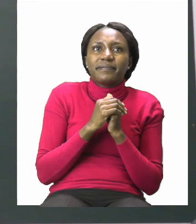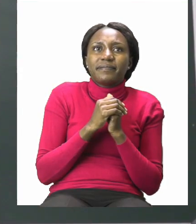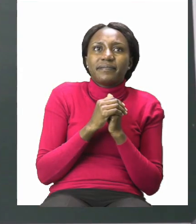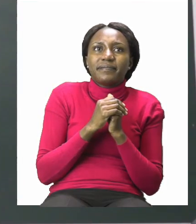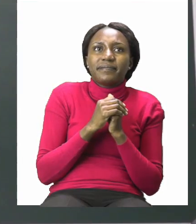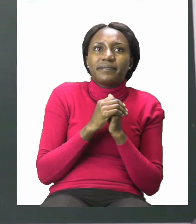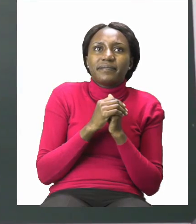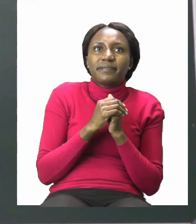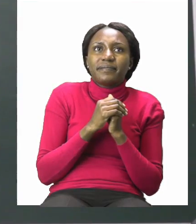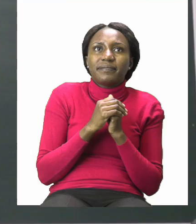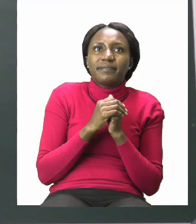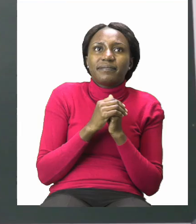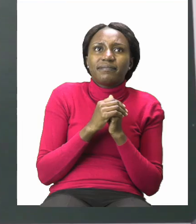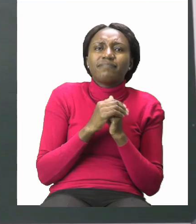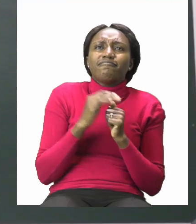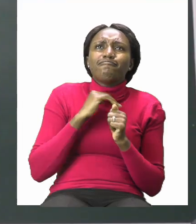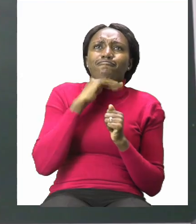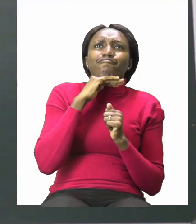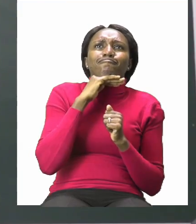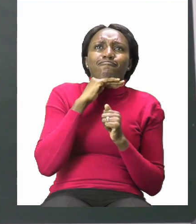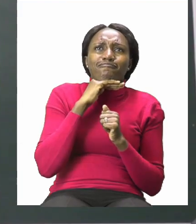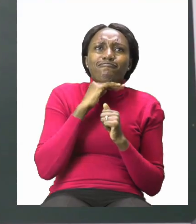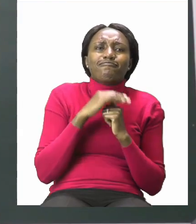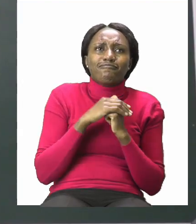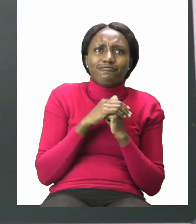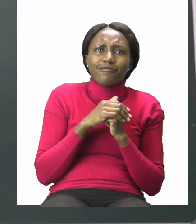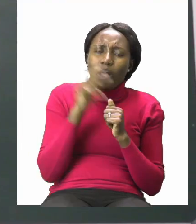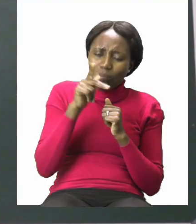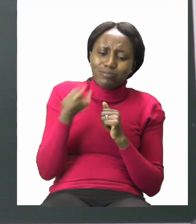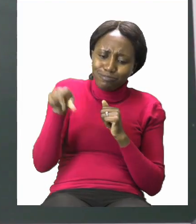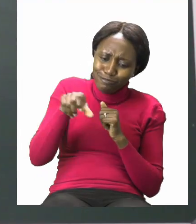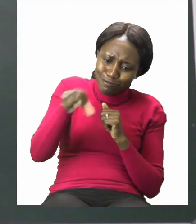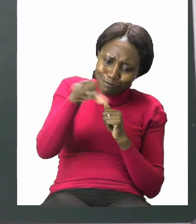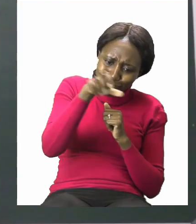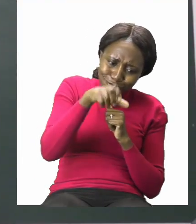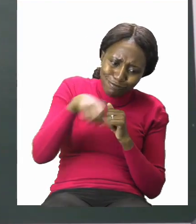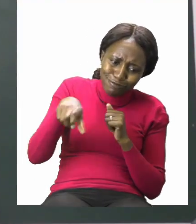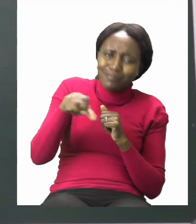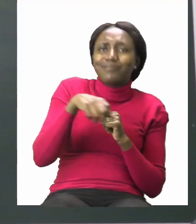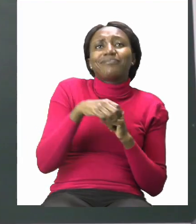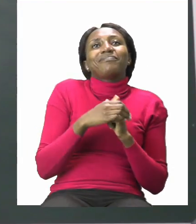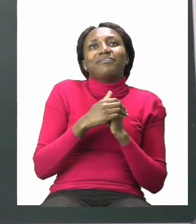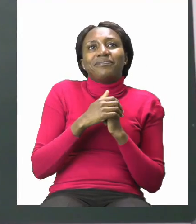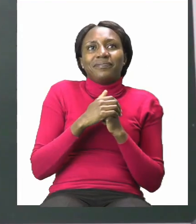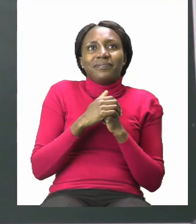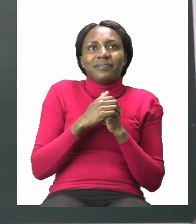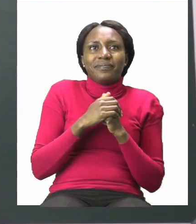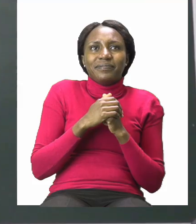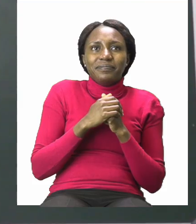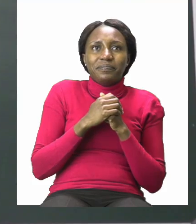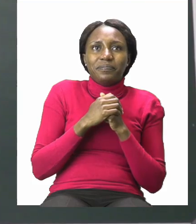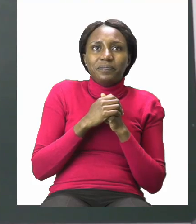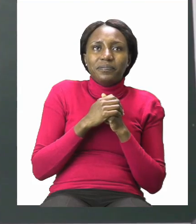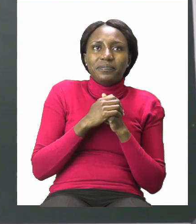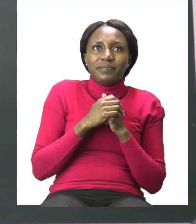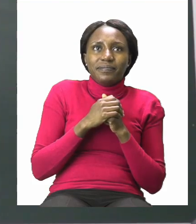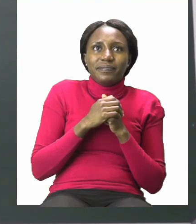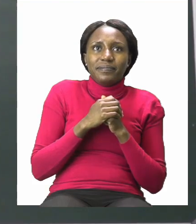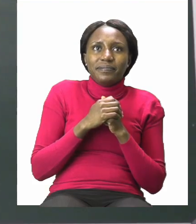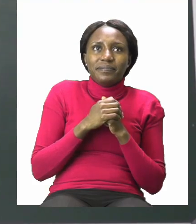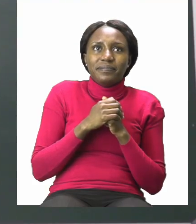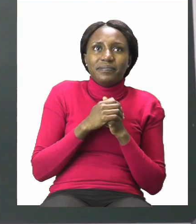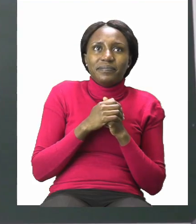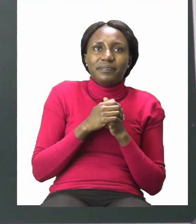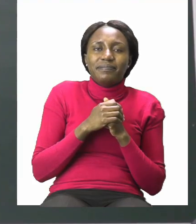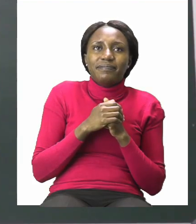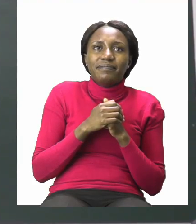I think I have enough rice now. No, a little bit more. A little bit more. And